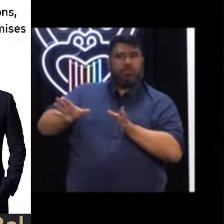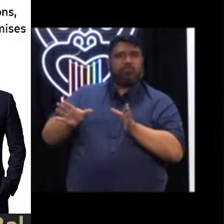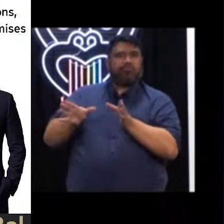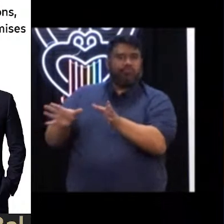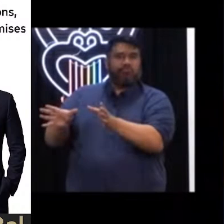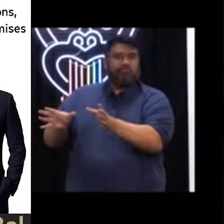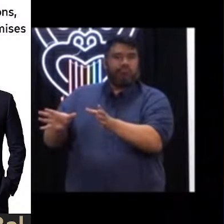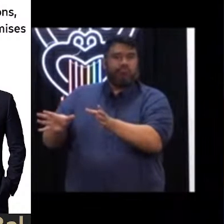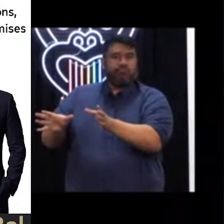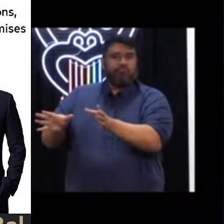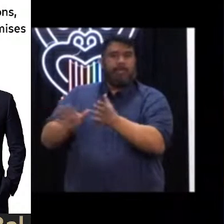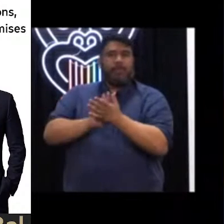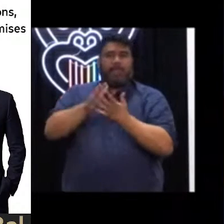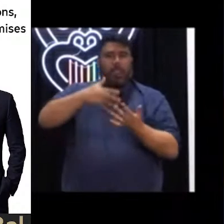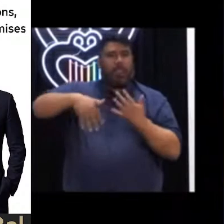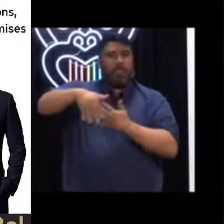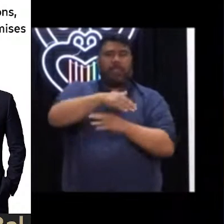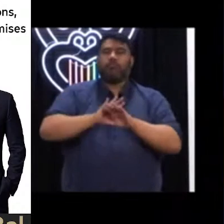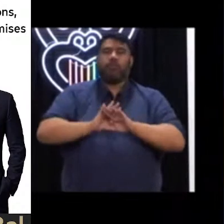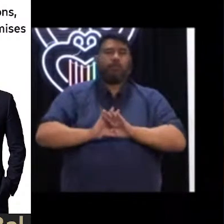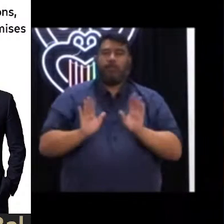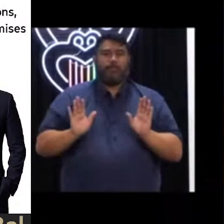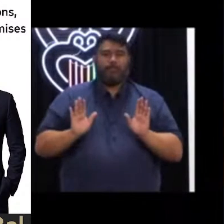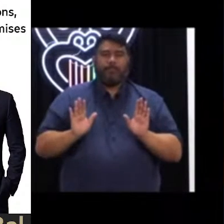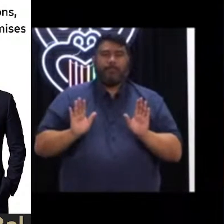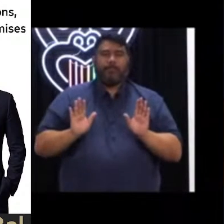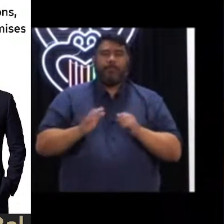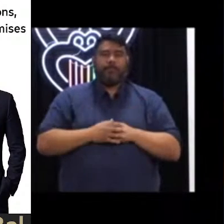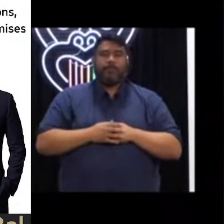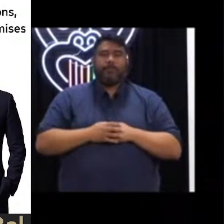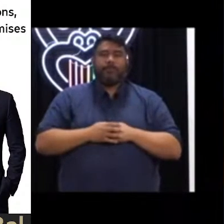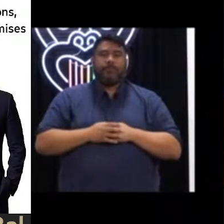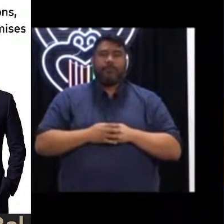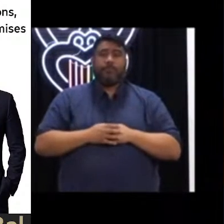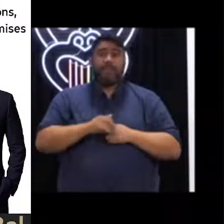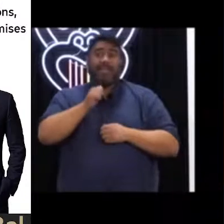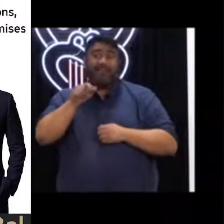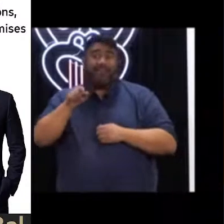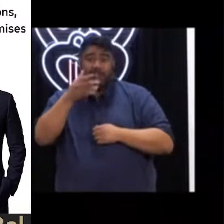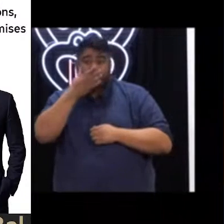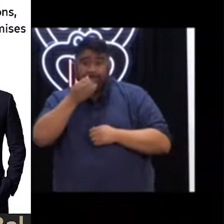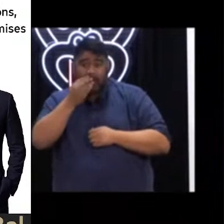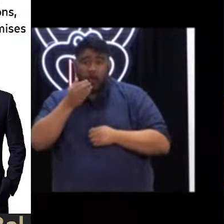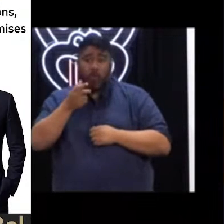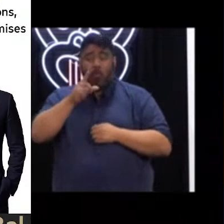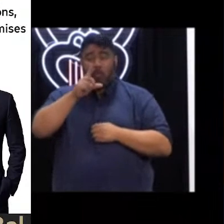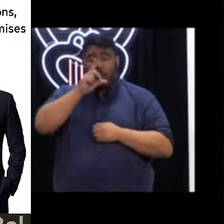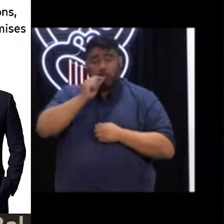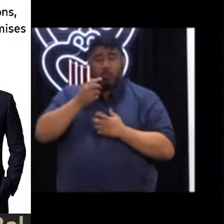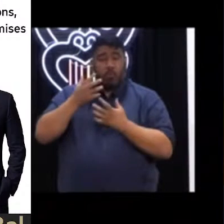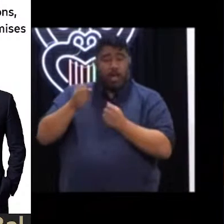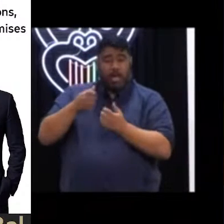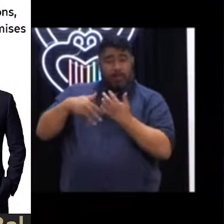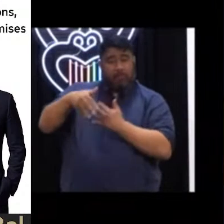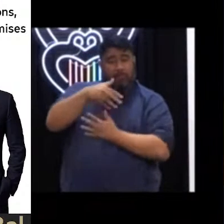be. Patients who may have been exposed to COVID-19 or who have symptoms are kept separate from other